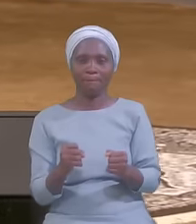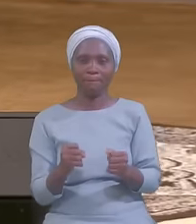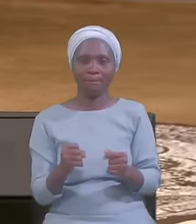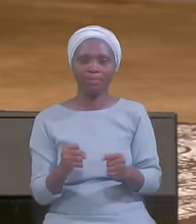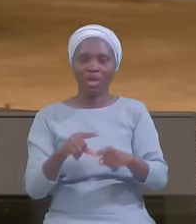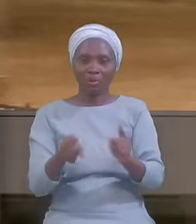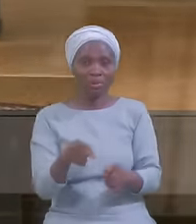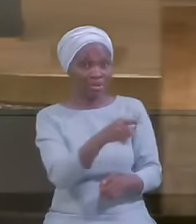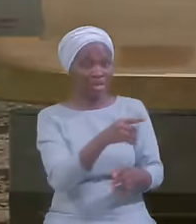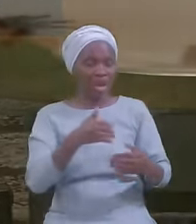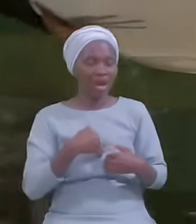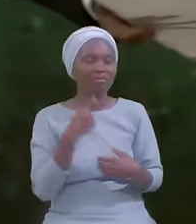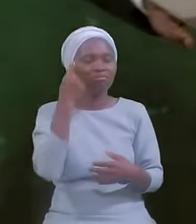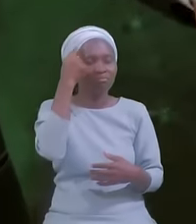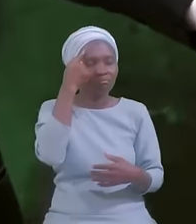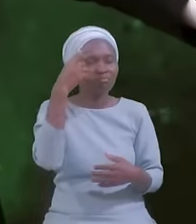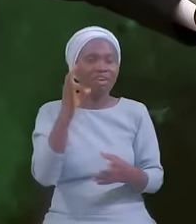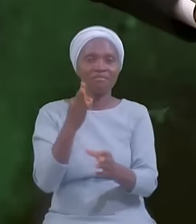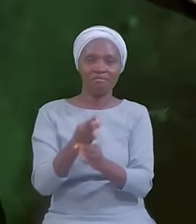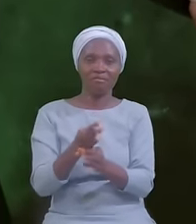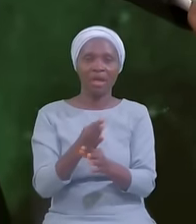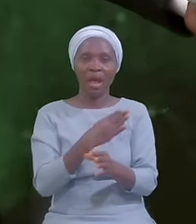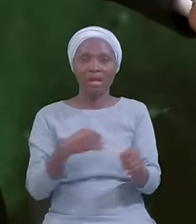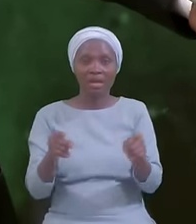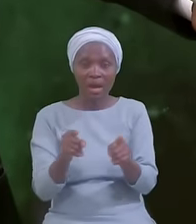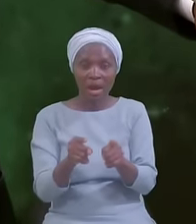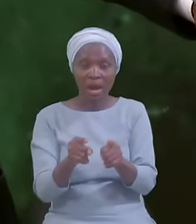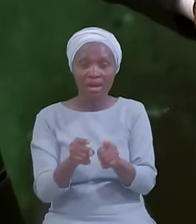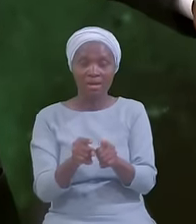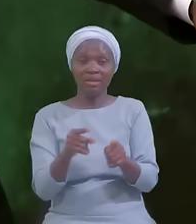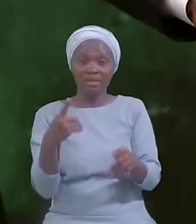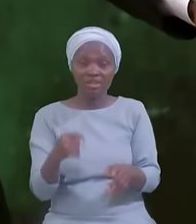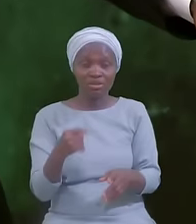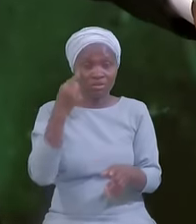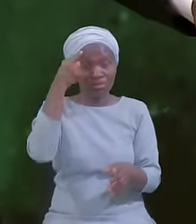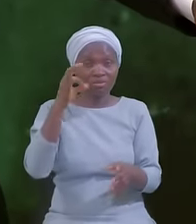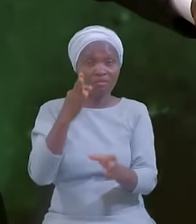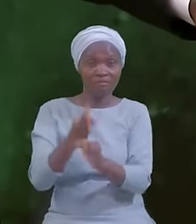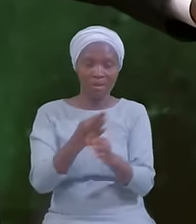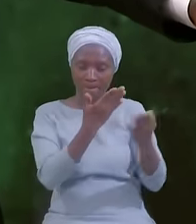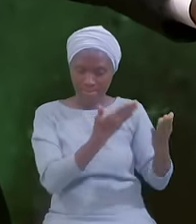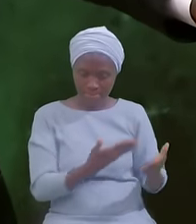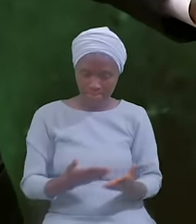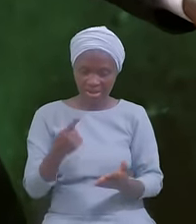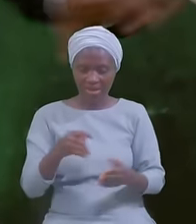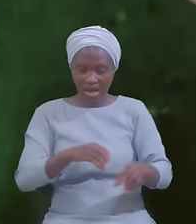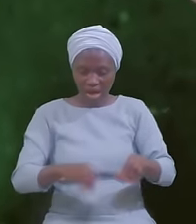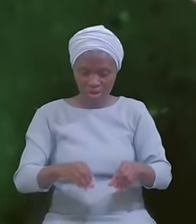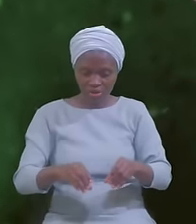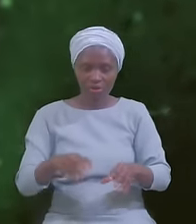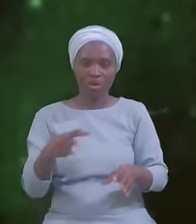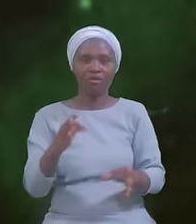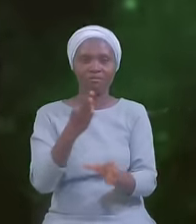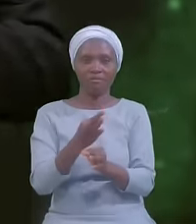the thoughts of faith. And the thoughts of faith brought the action of faith.